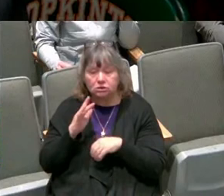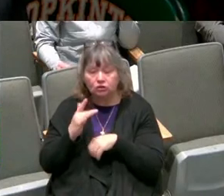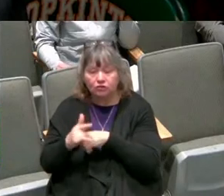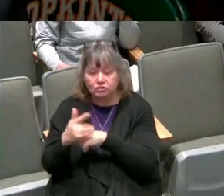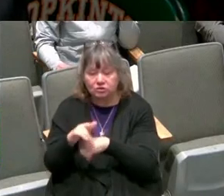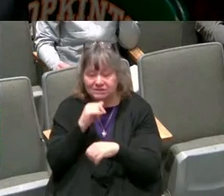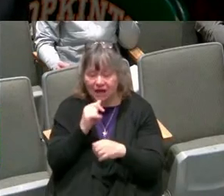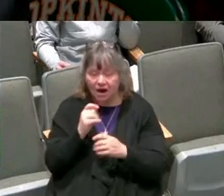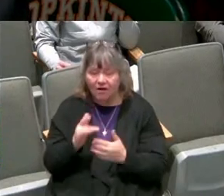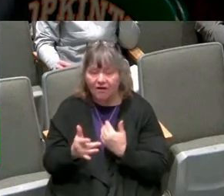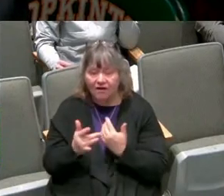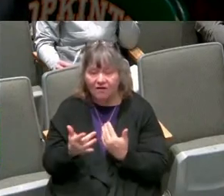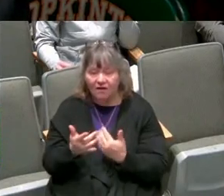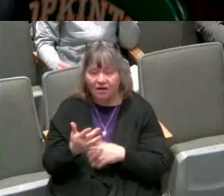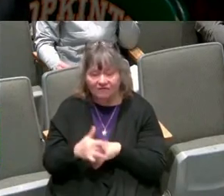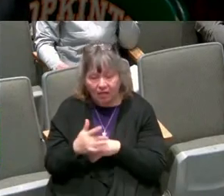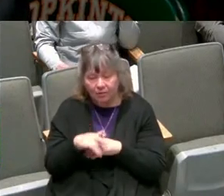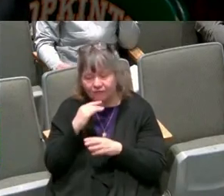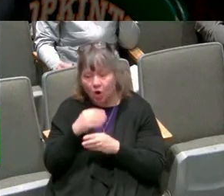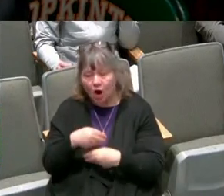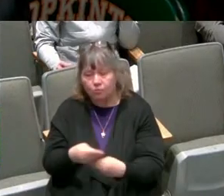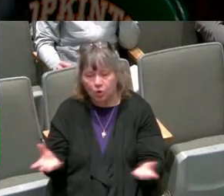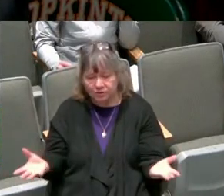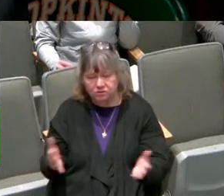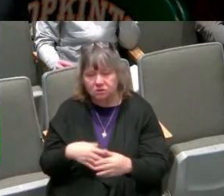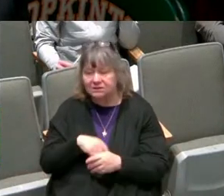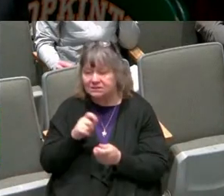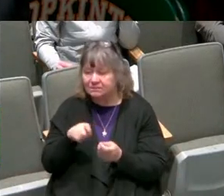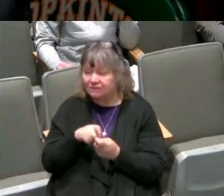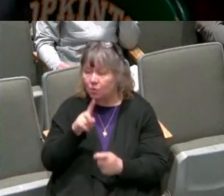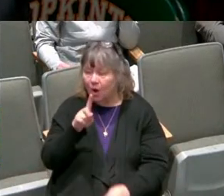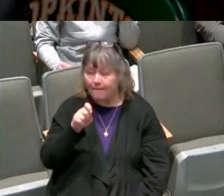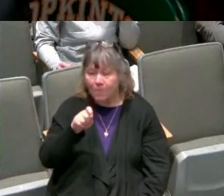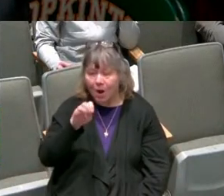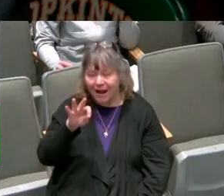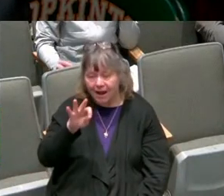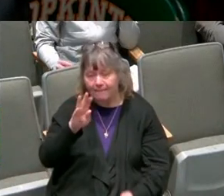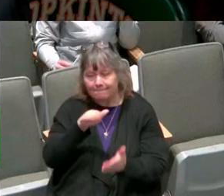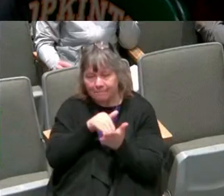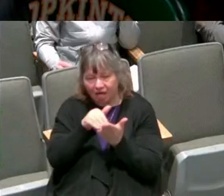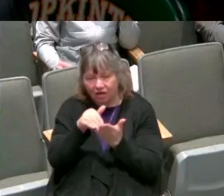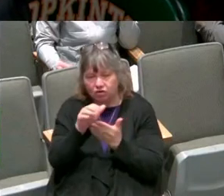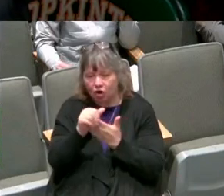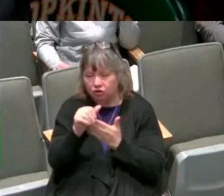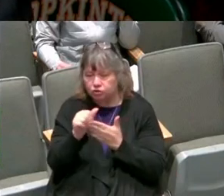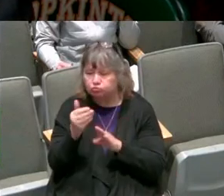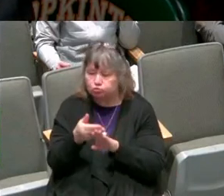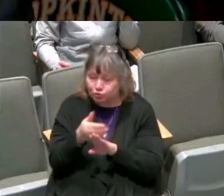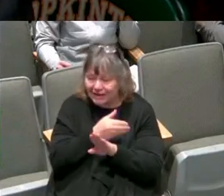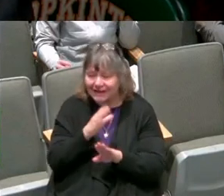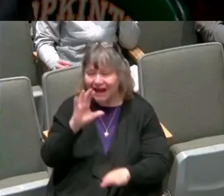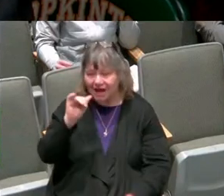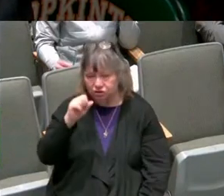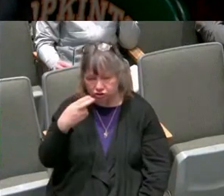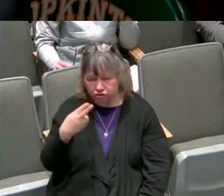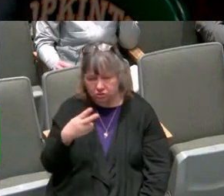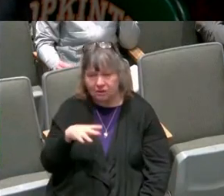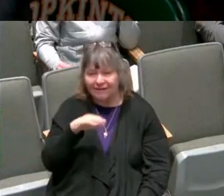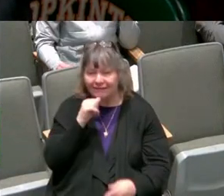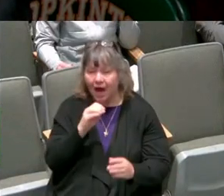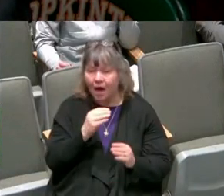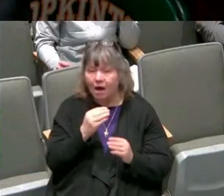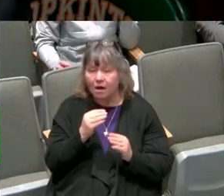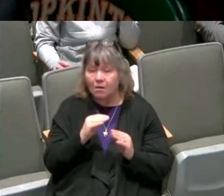for appropriation specifically 1.9 million dollars from certified certified free cash the motion